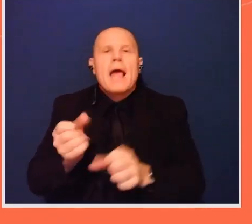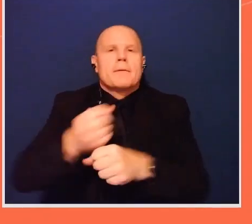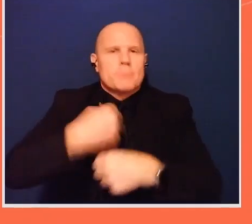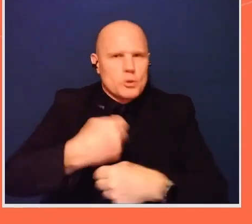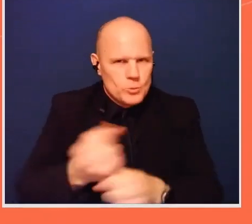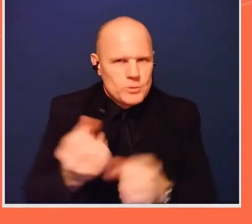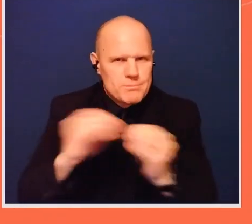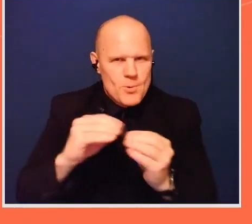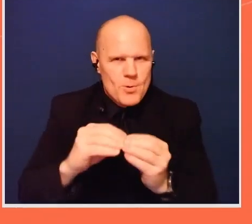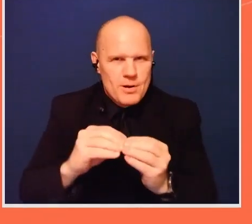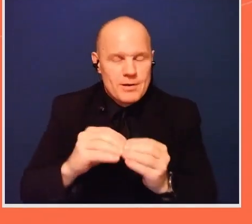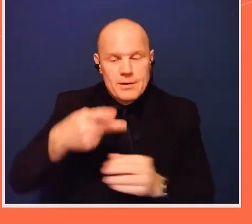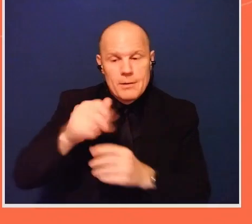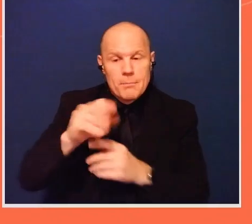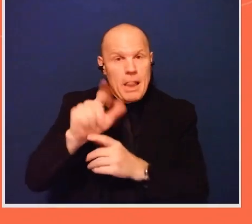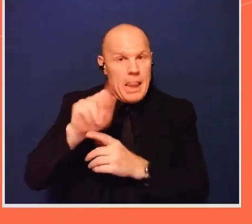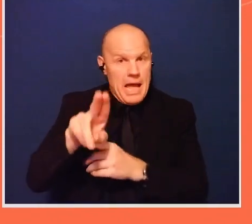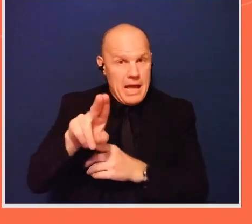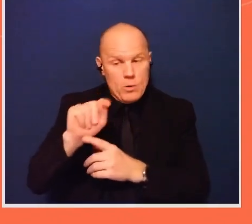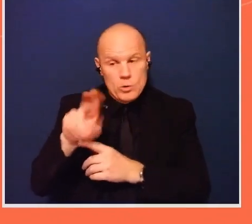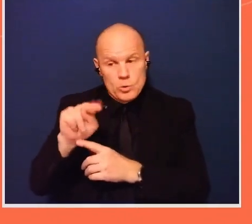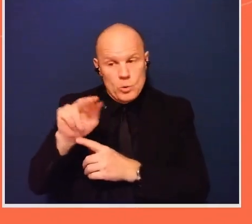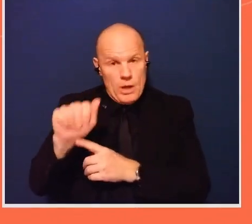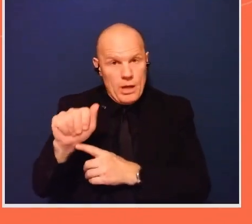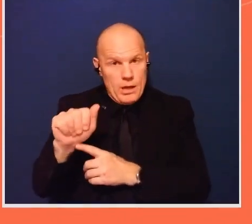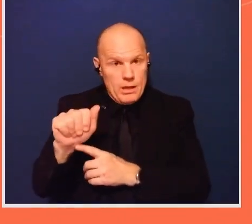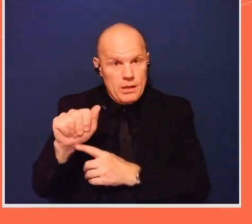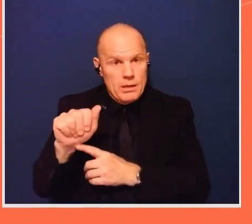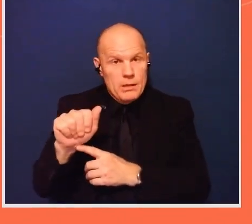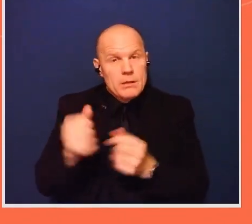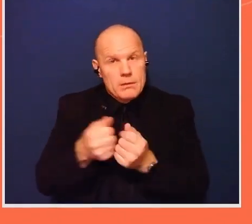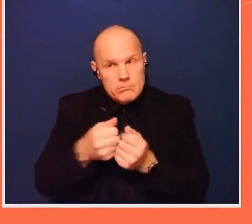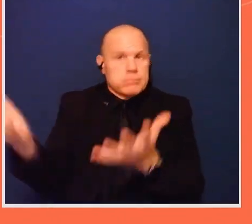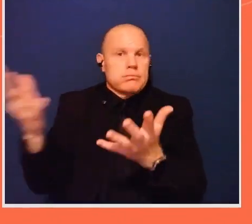Palau has always turned to the sea for answers.